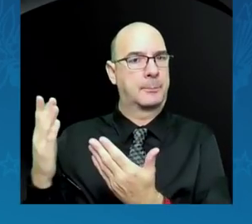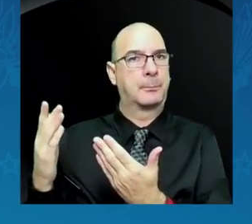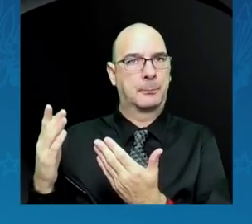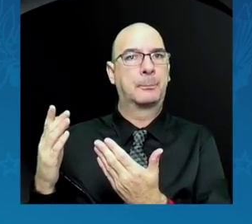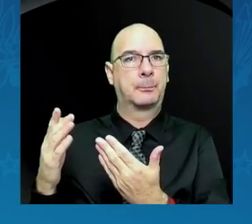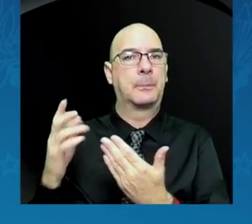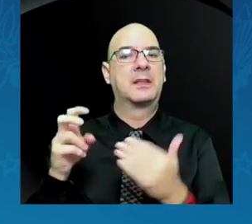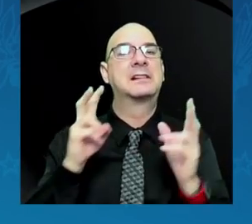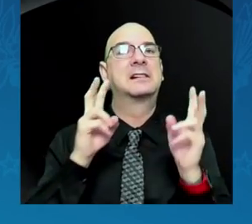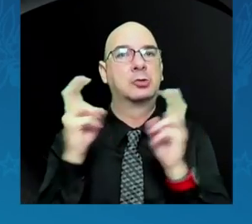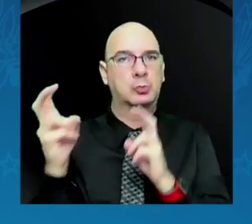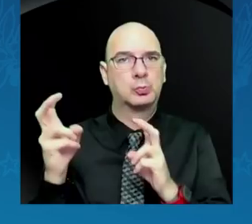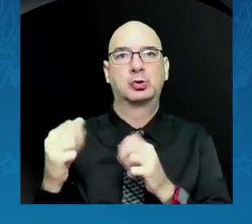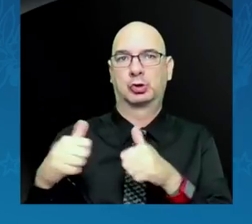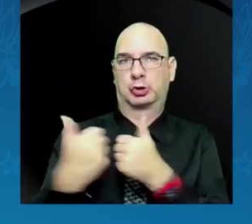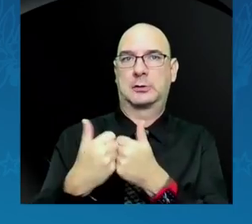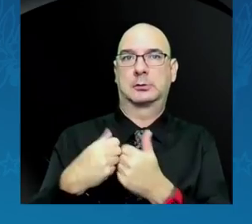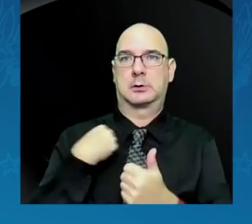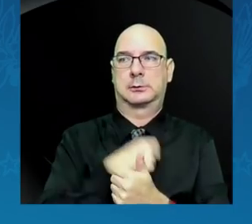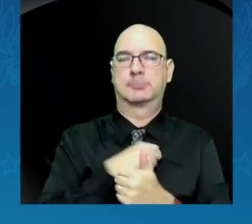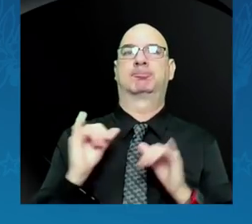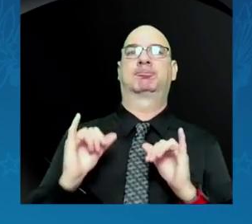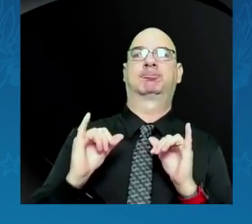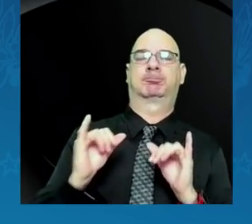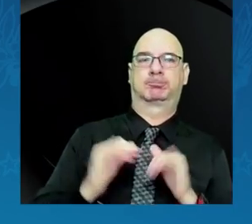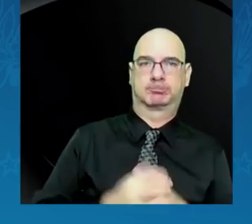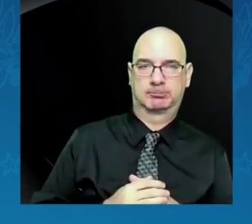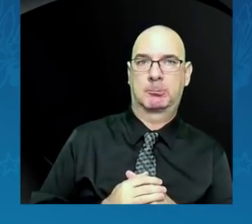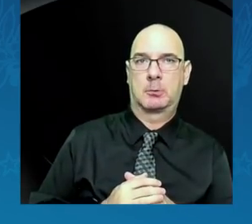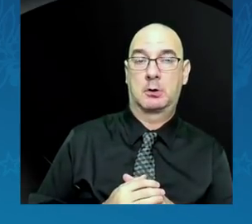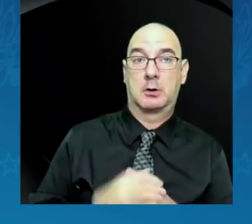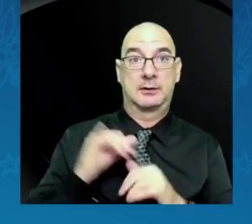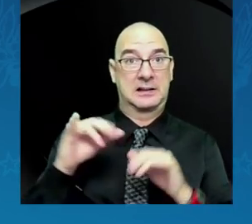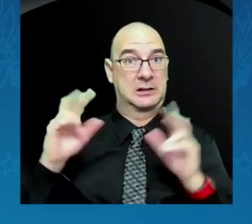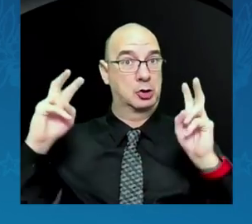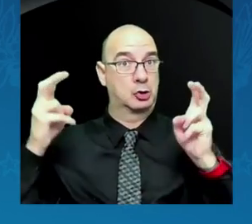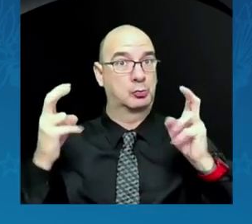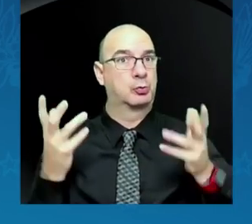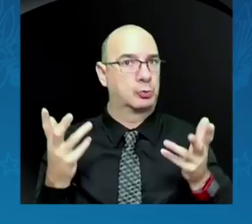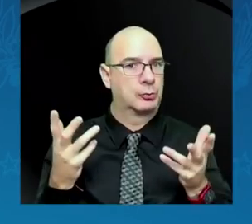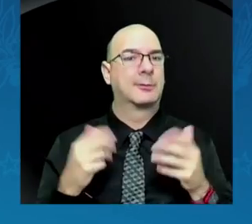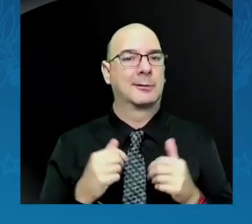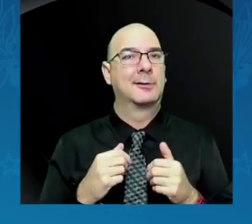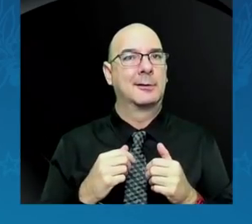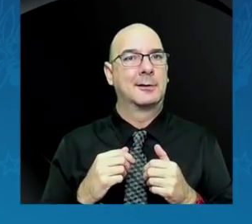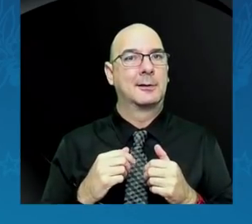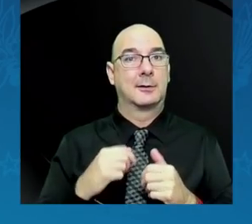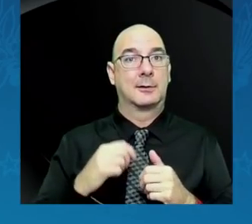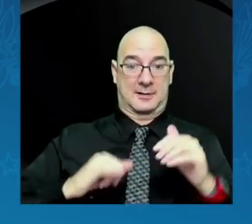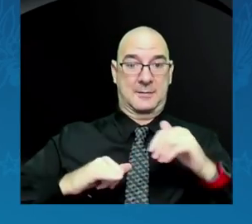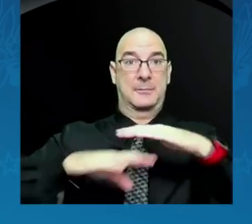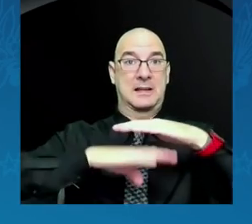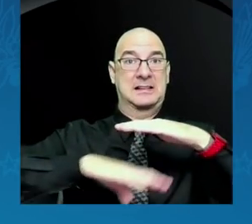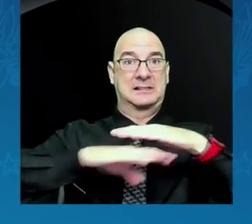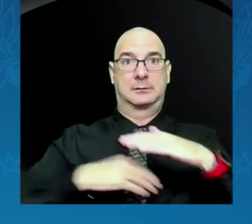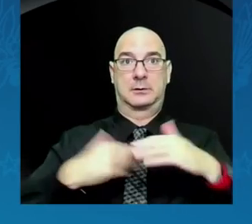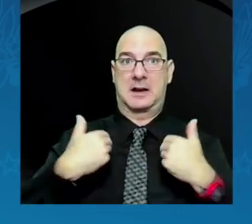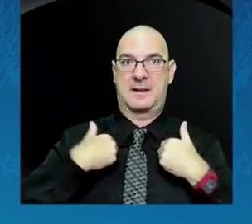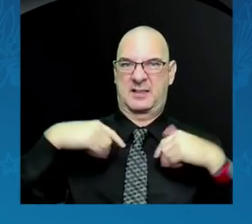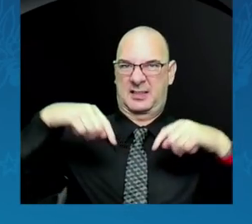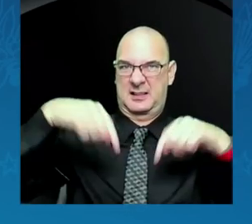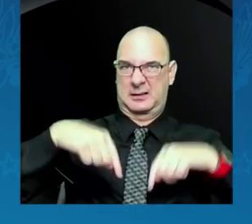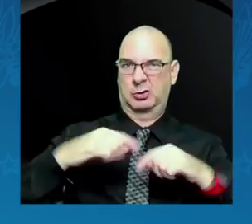us and the issues that are the basis for this relationship and the strength and the endurance of this